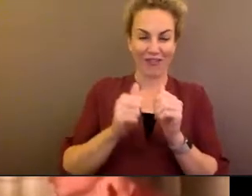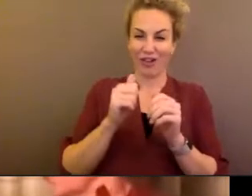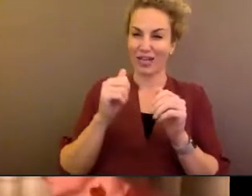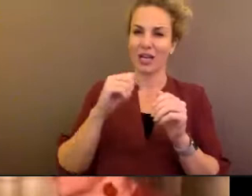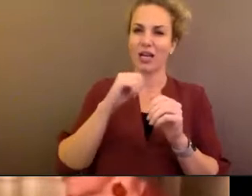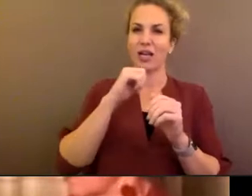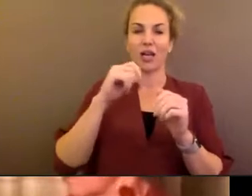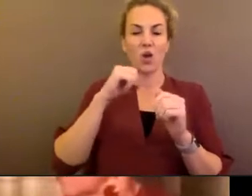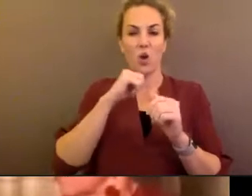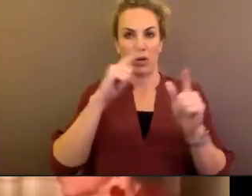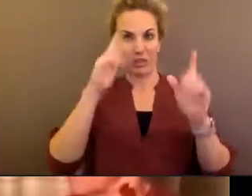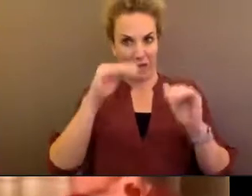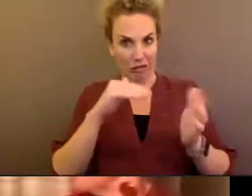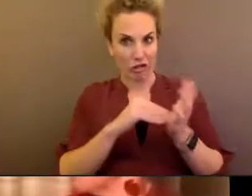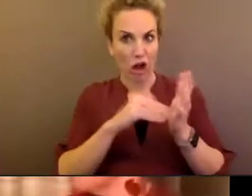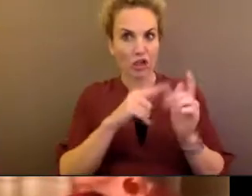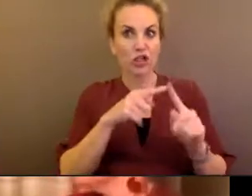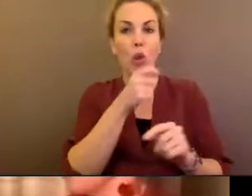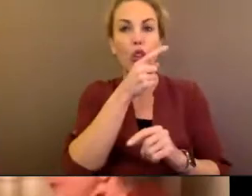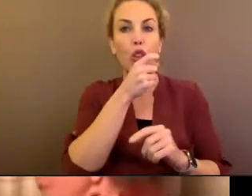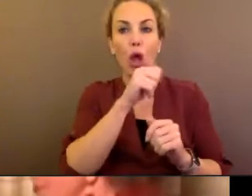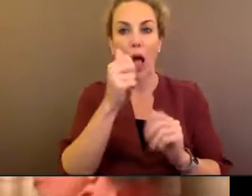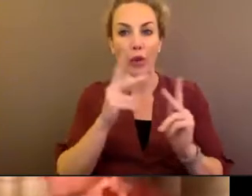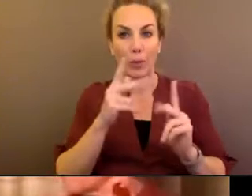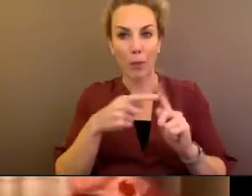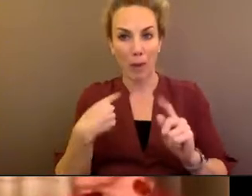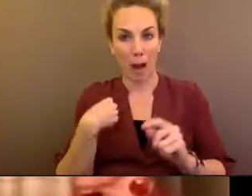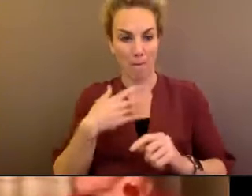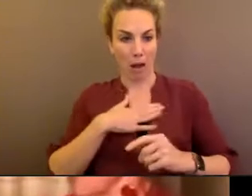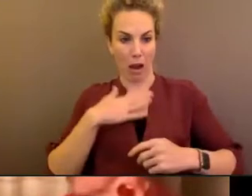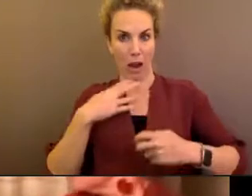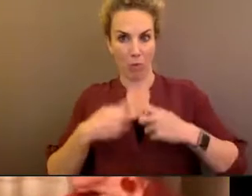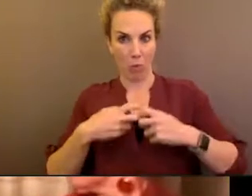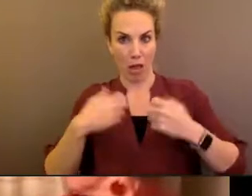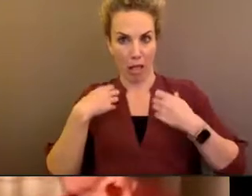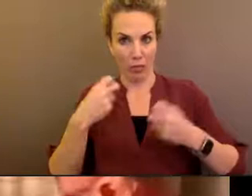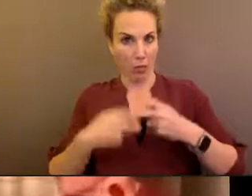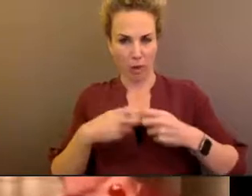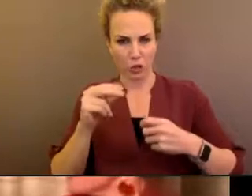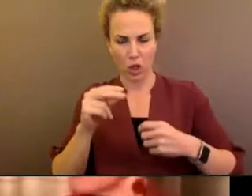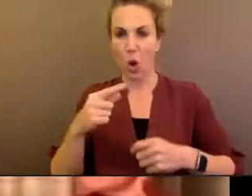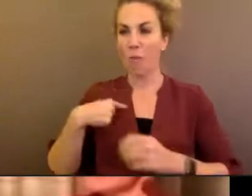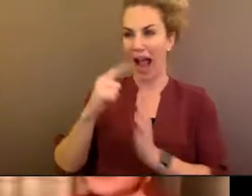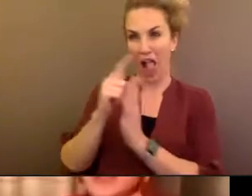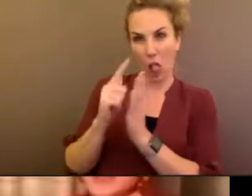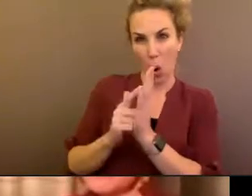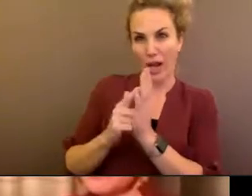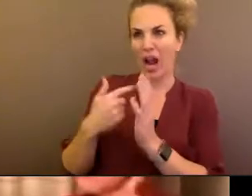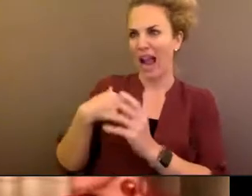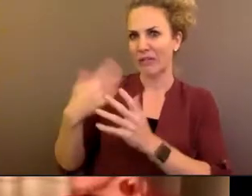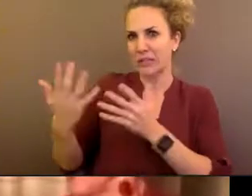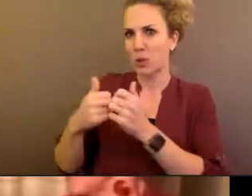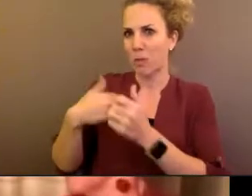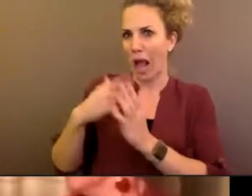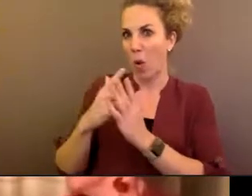our doctor to tell other people about our symptoms. We don't expect our lawyer to discuss our financial situation, and we